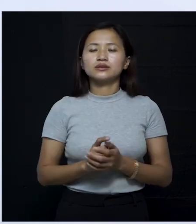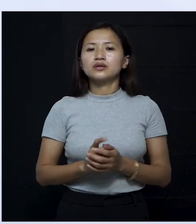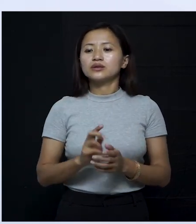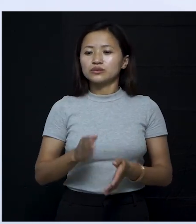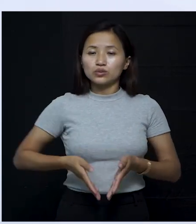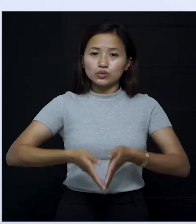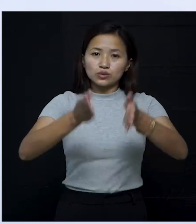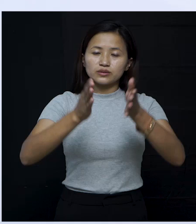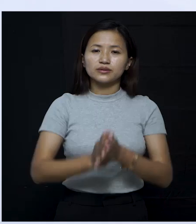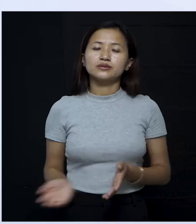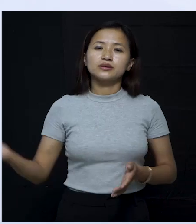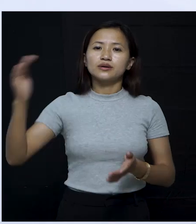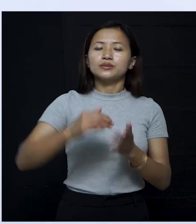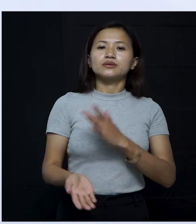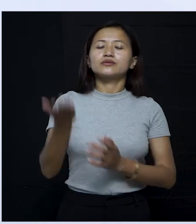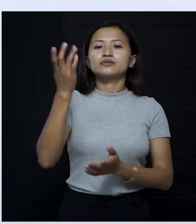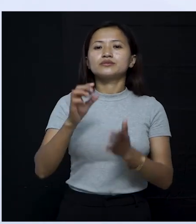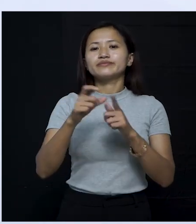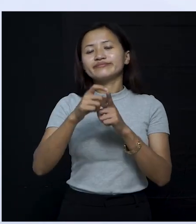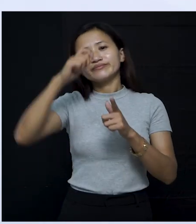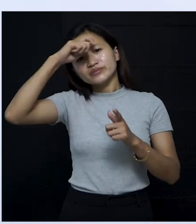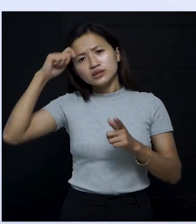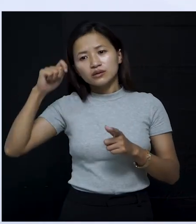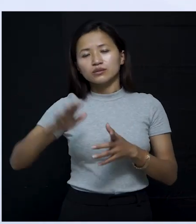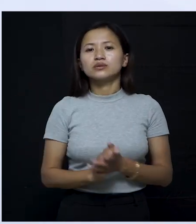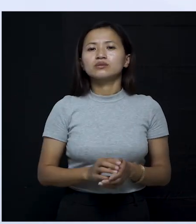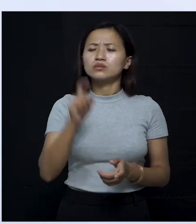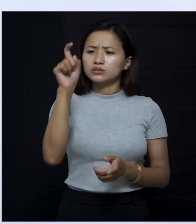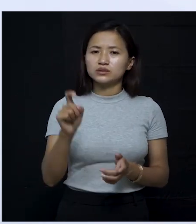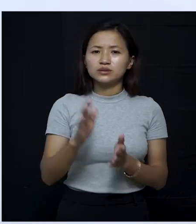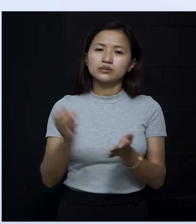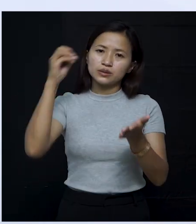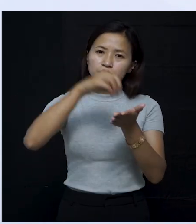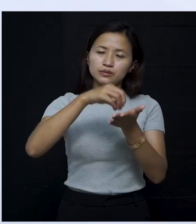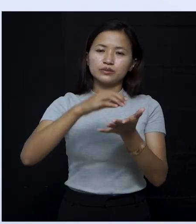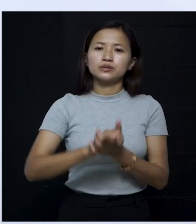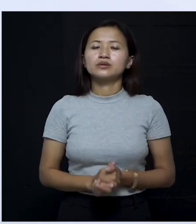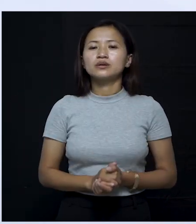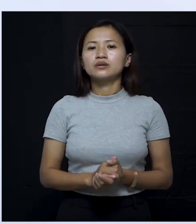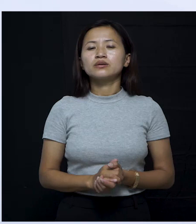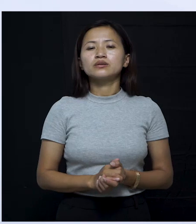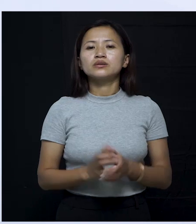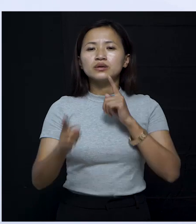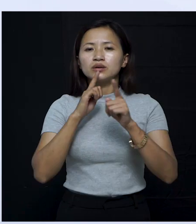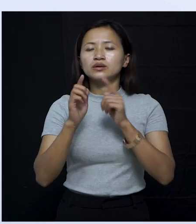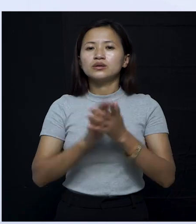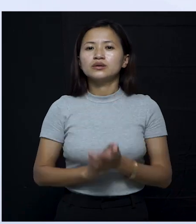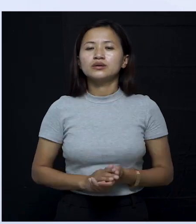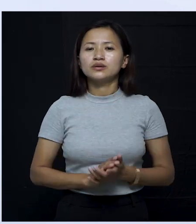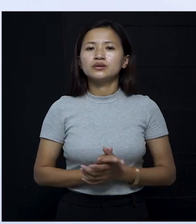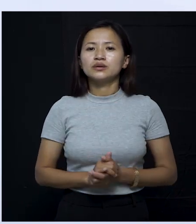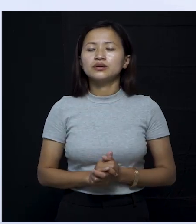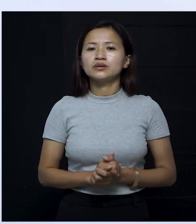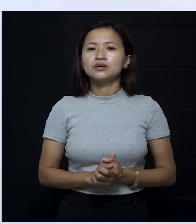road that is coming up from Dimapur. Okay, so all those you need to mention. Okay, then talking about the thing